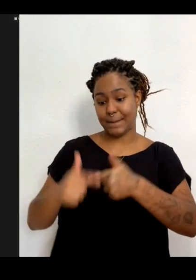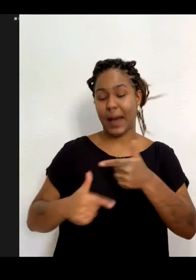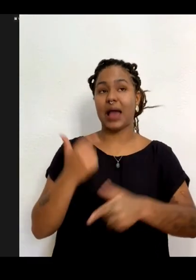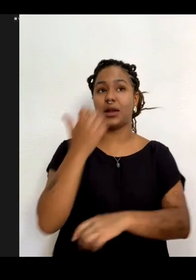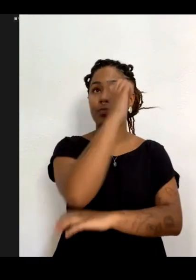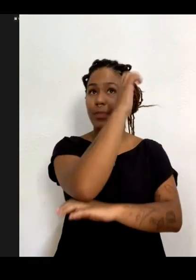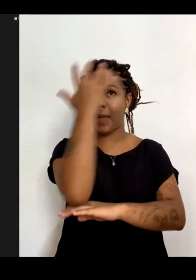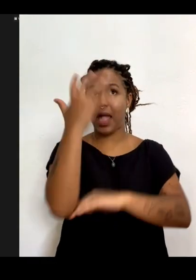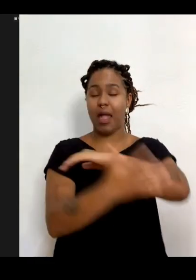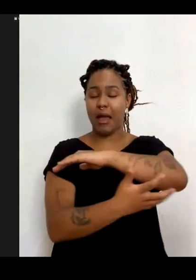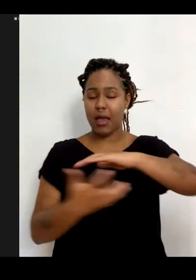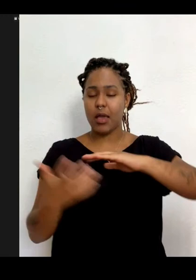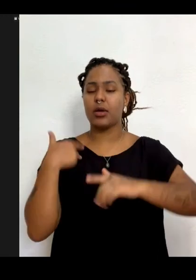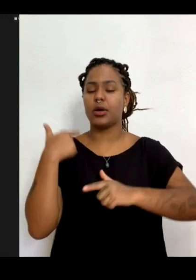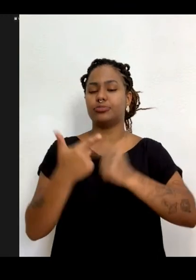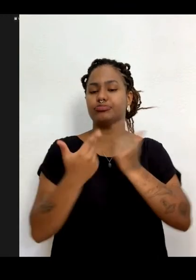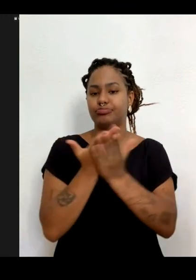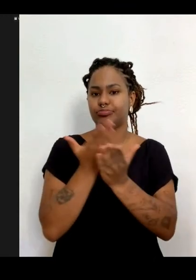foreign